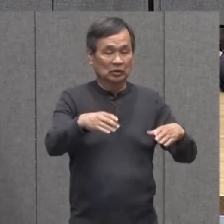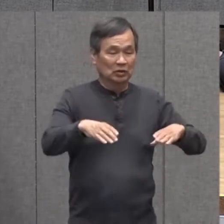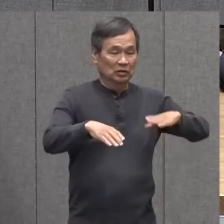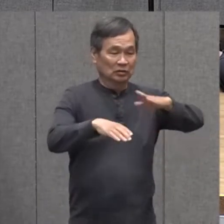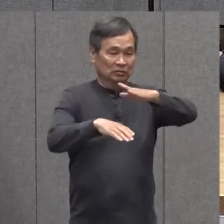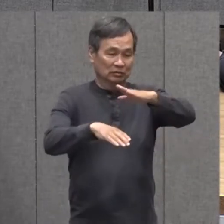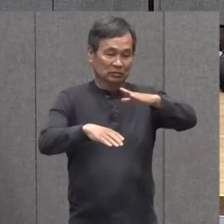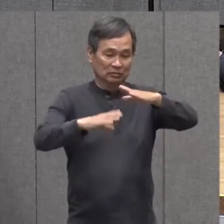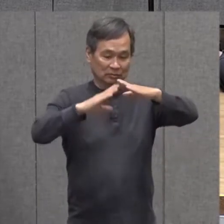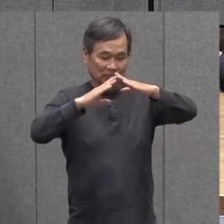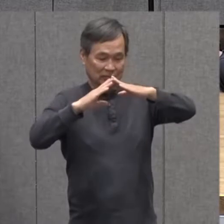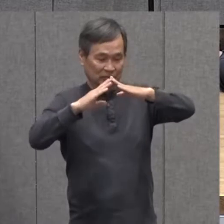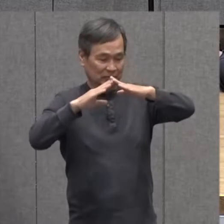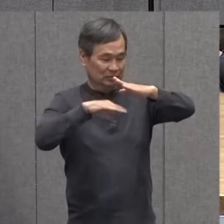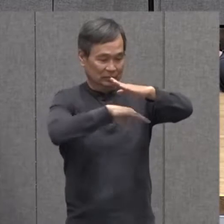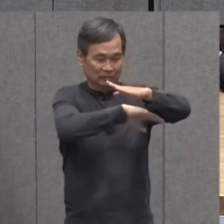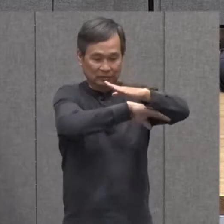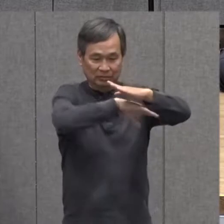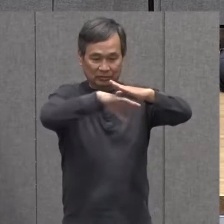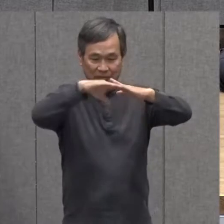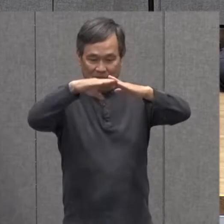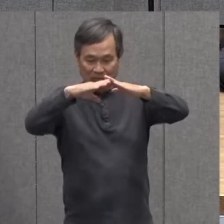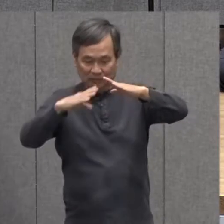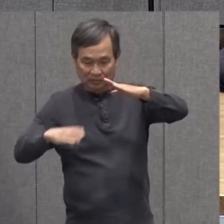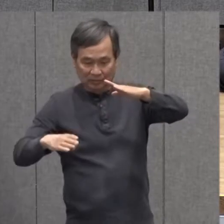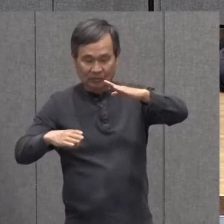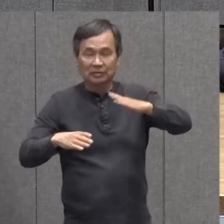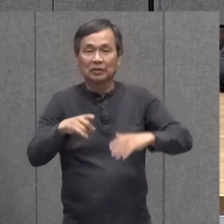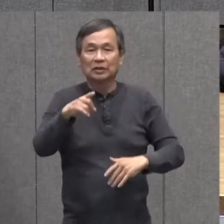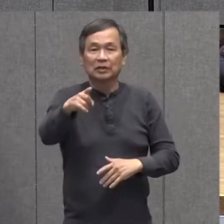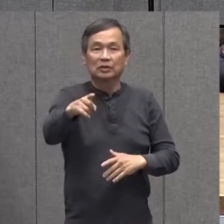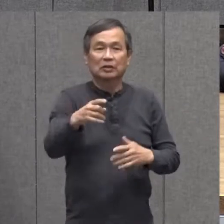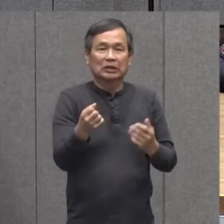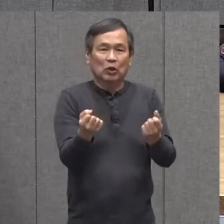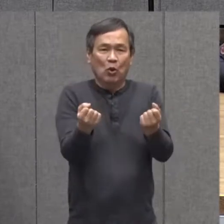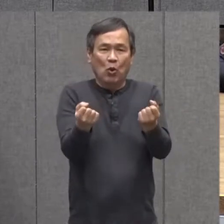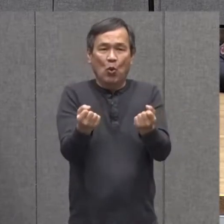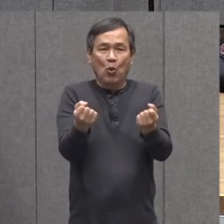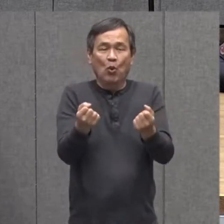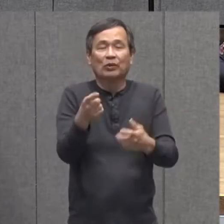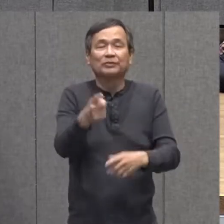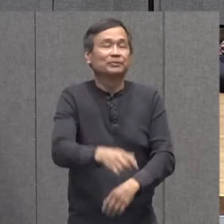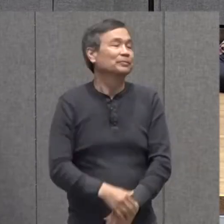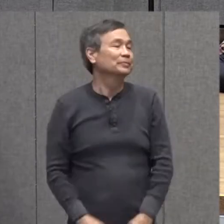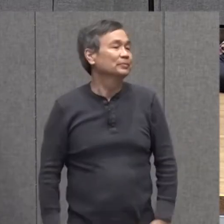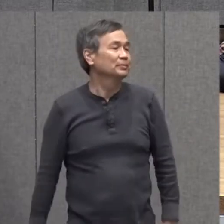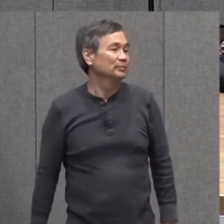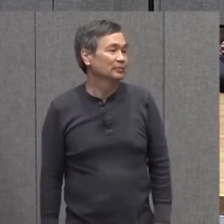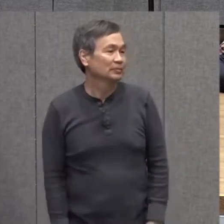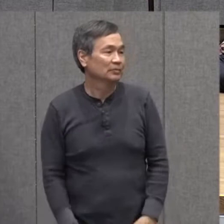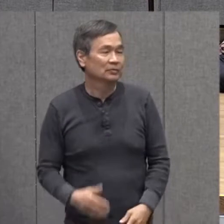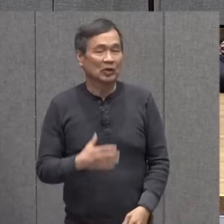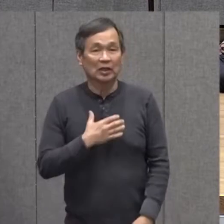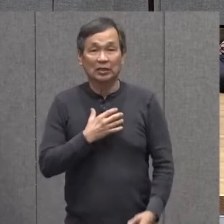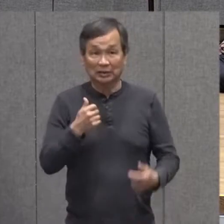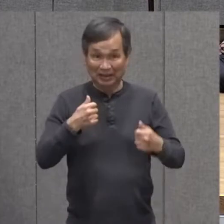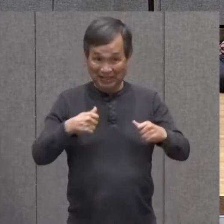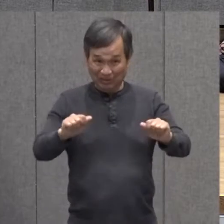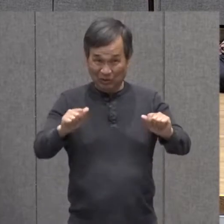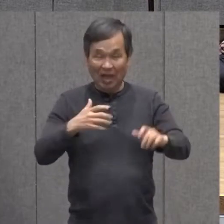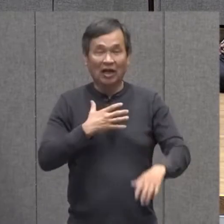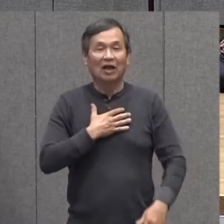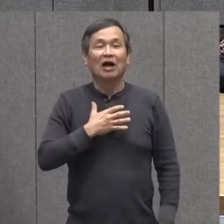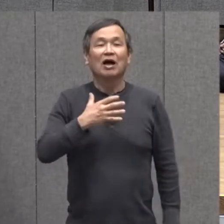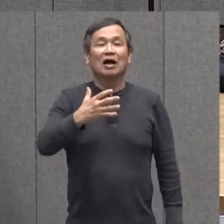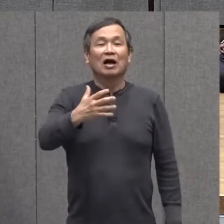to squeeze your glutes, you want to squeeze those hamstrings. Vamos a subir en posición de un And puente take 2 breaths here. y